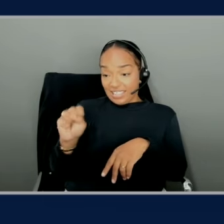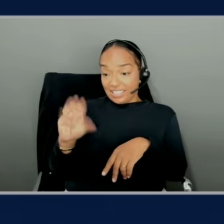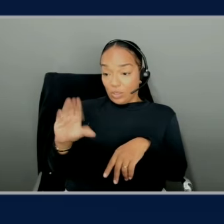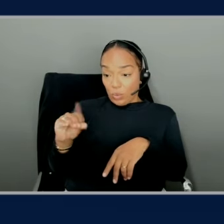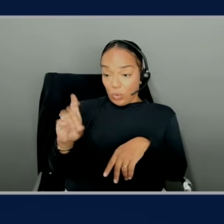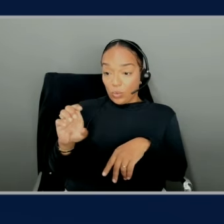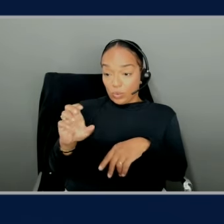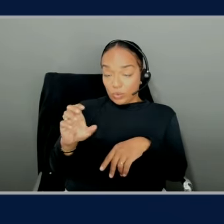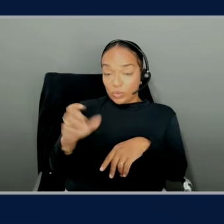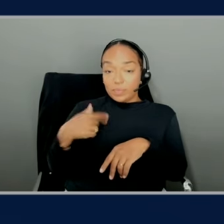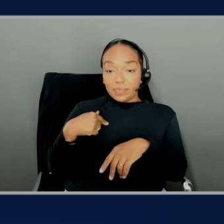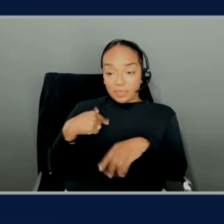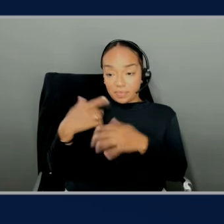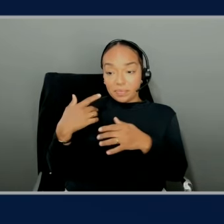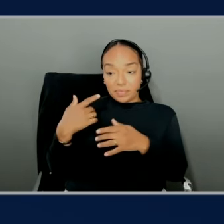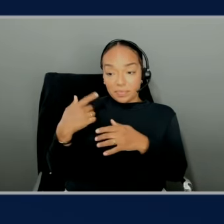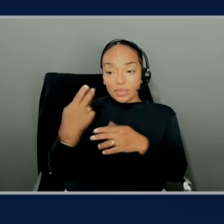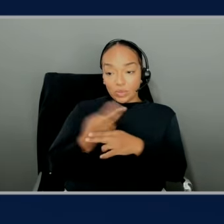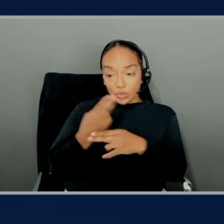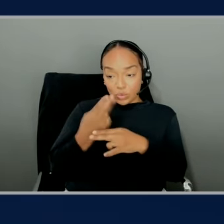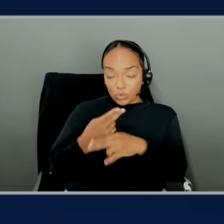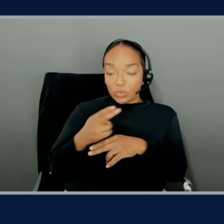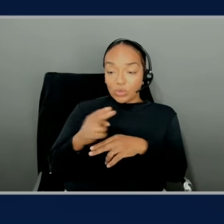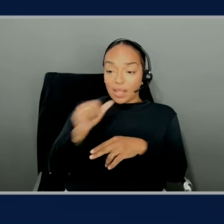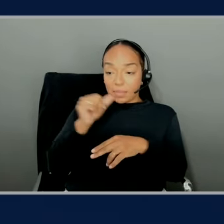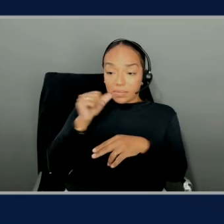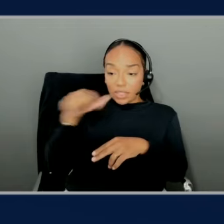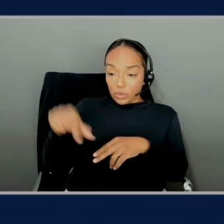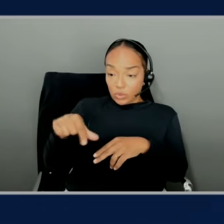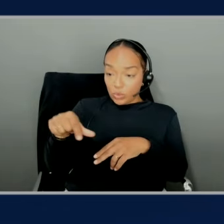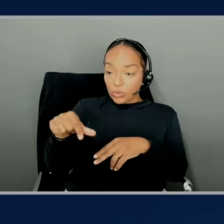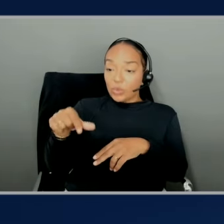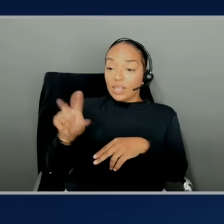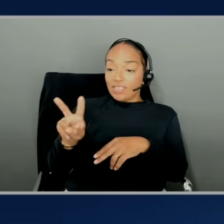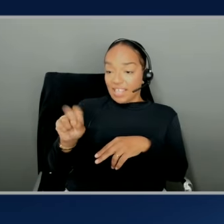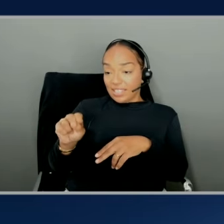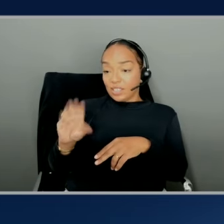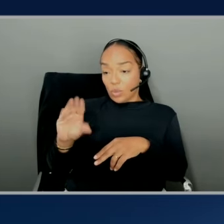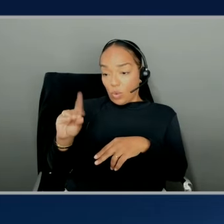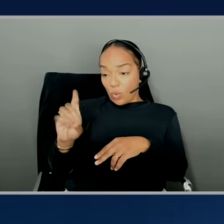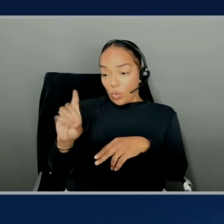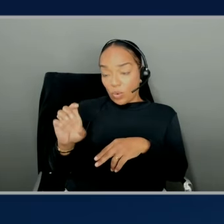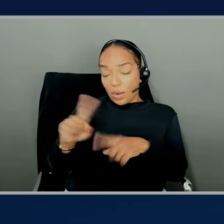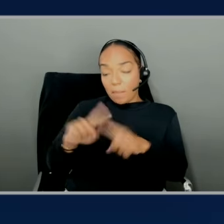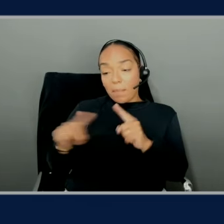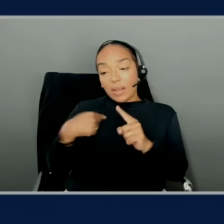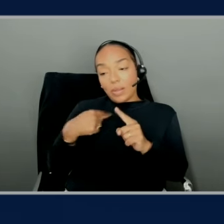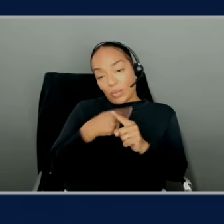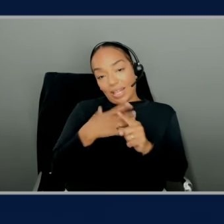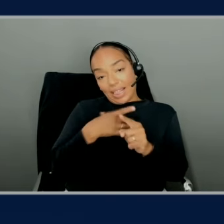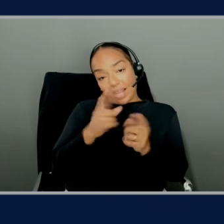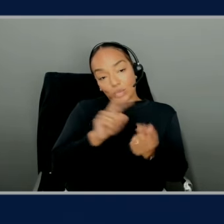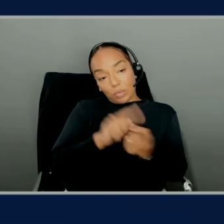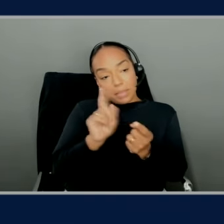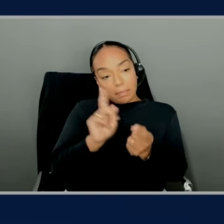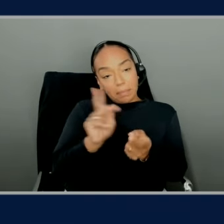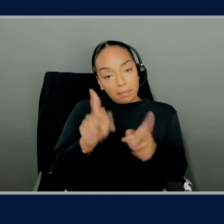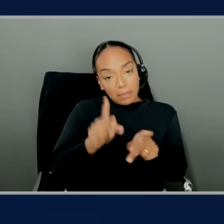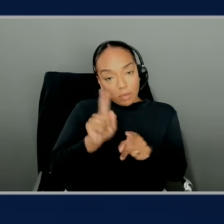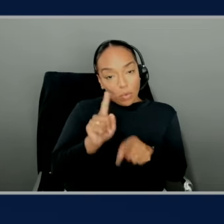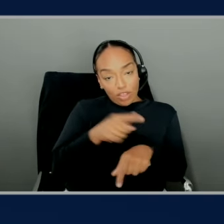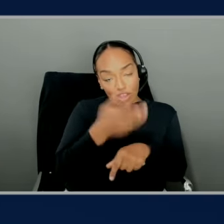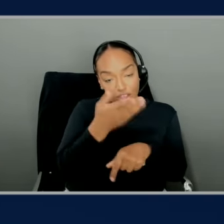use Amazon Q developer in VS Code for a while. But we like to meet people where they're at, right? A lot of people are using SageMaker